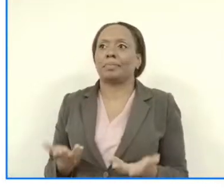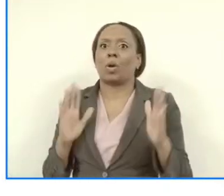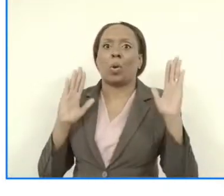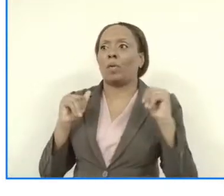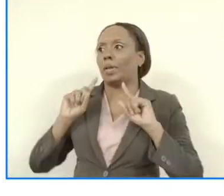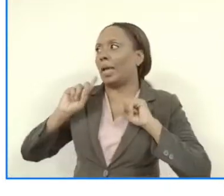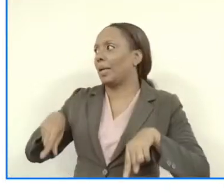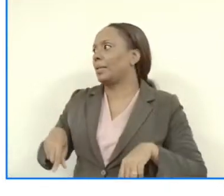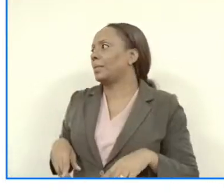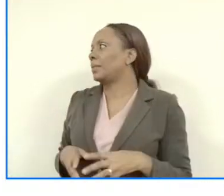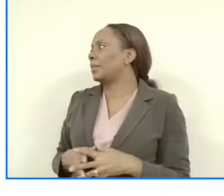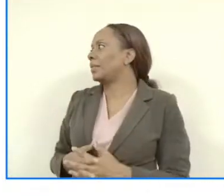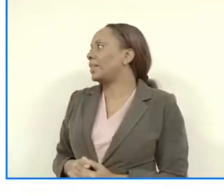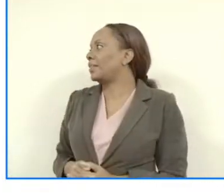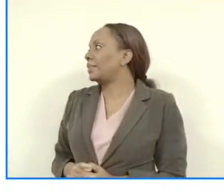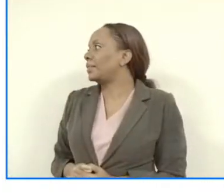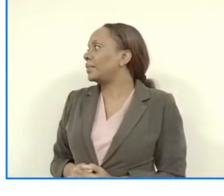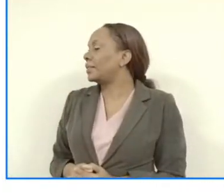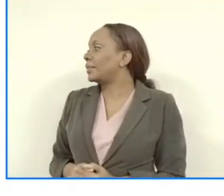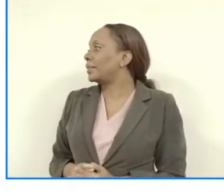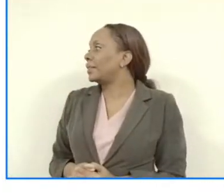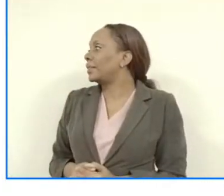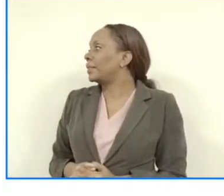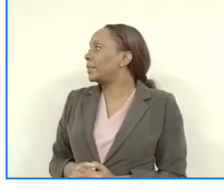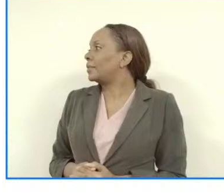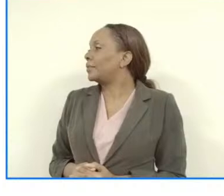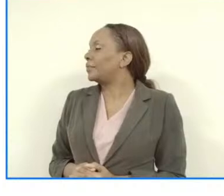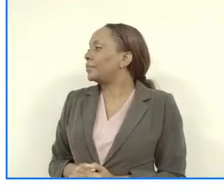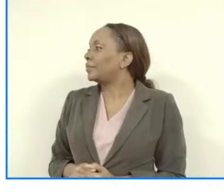Hopefully that helps.